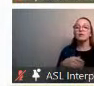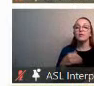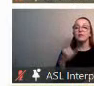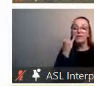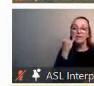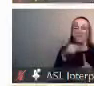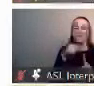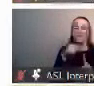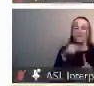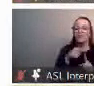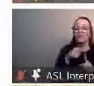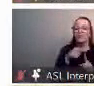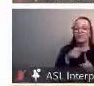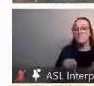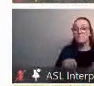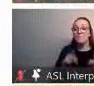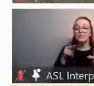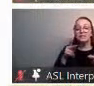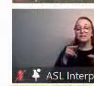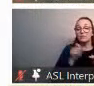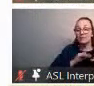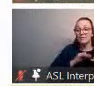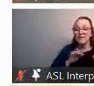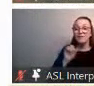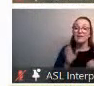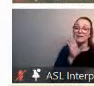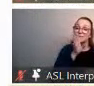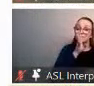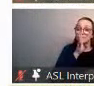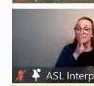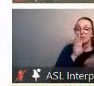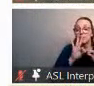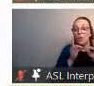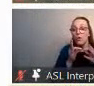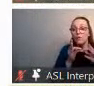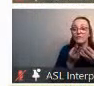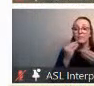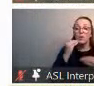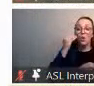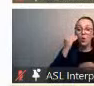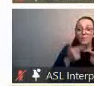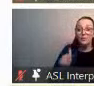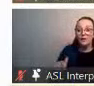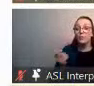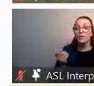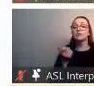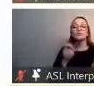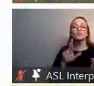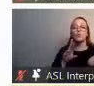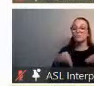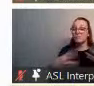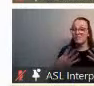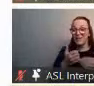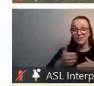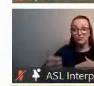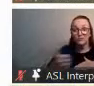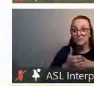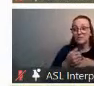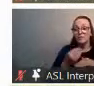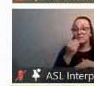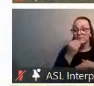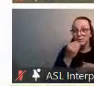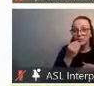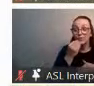might be one of their preferences, or a program that provides transportation and meals might be an